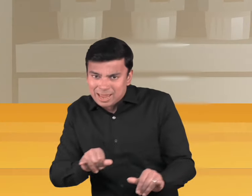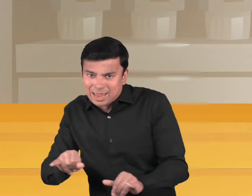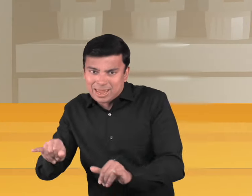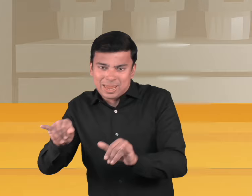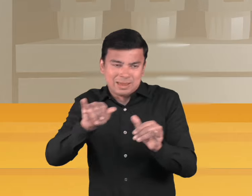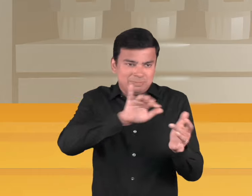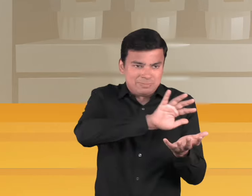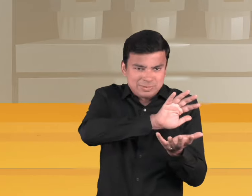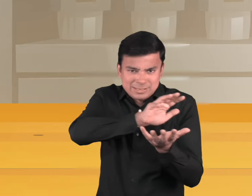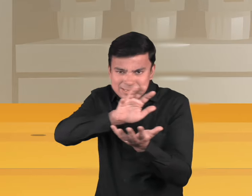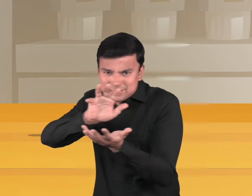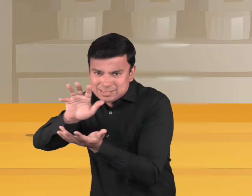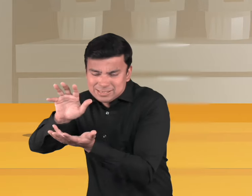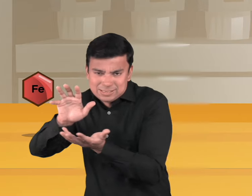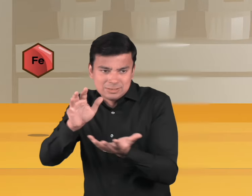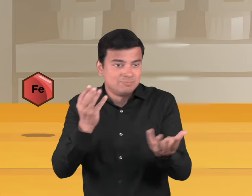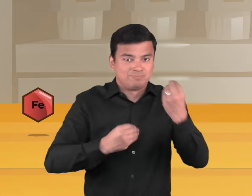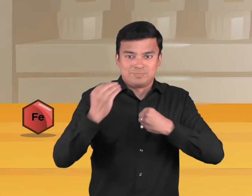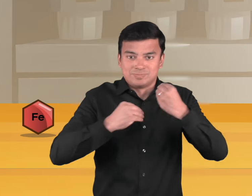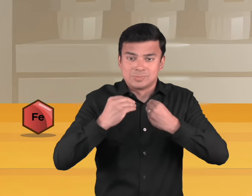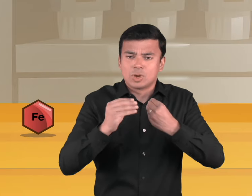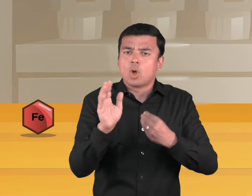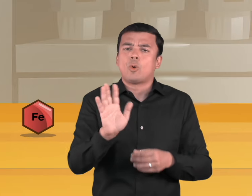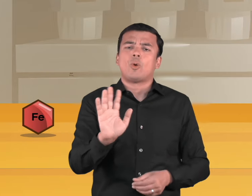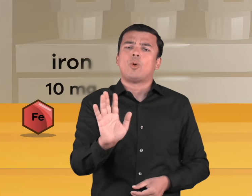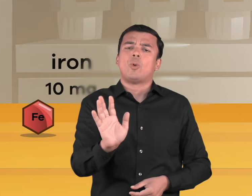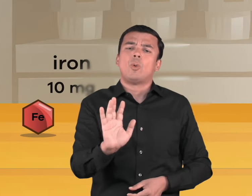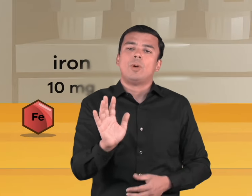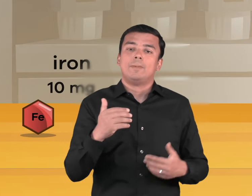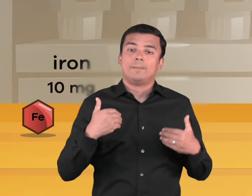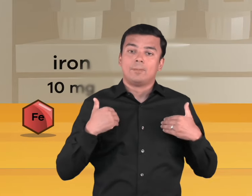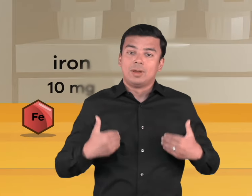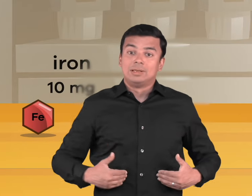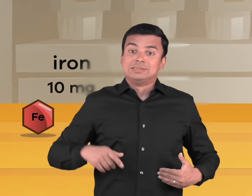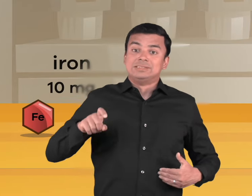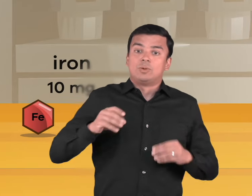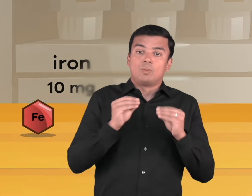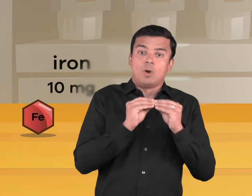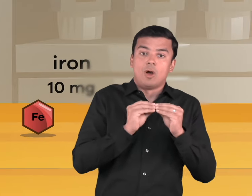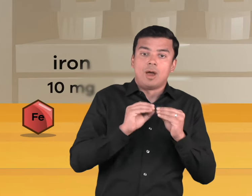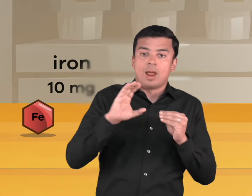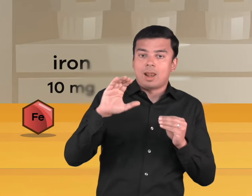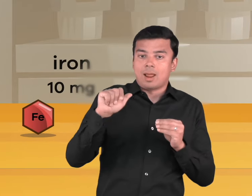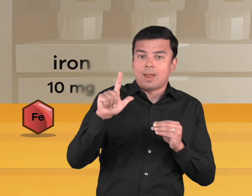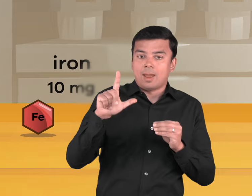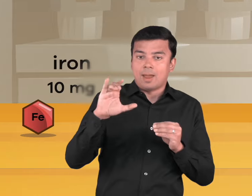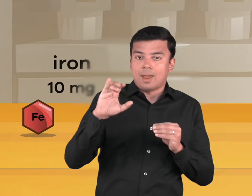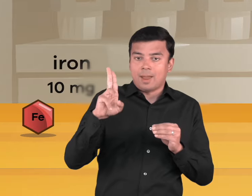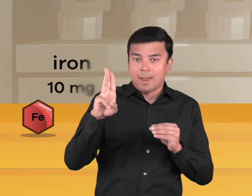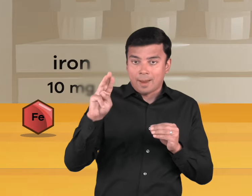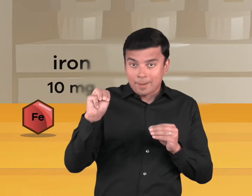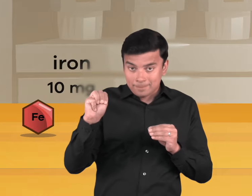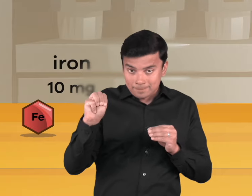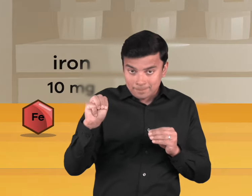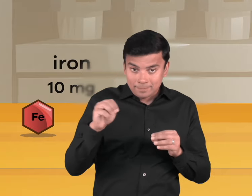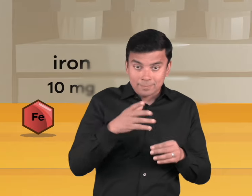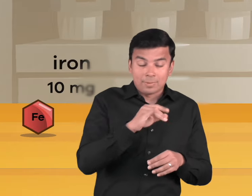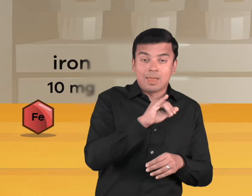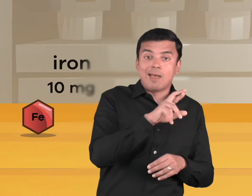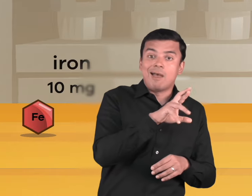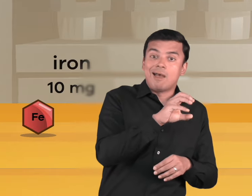a mineral called calcium than it does of another mineral called iron which you only need a small amount of